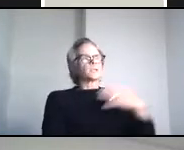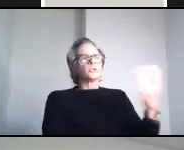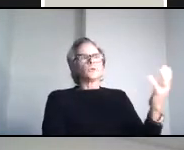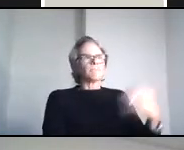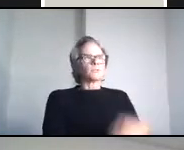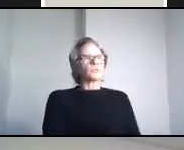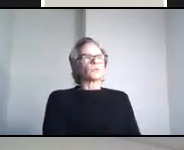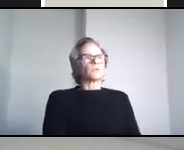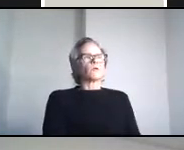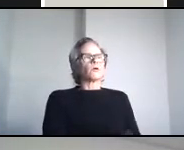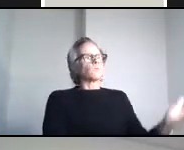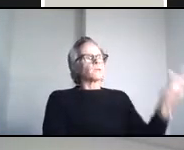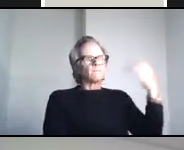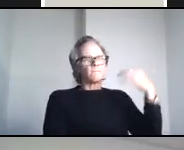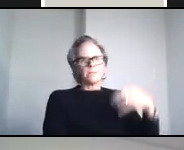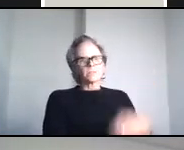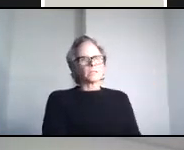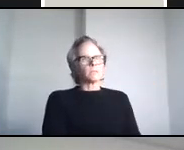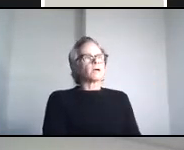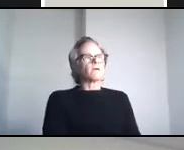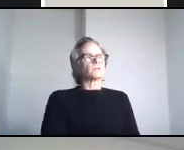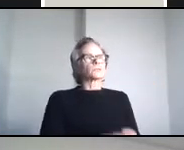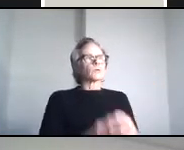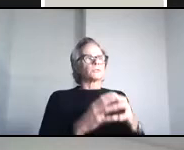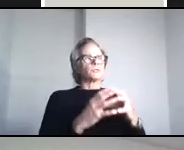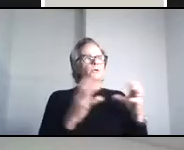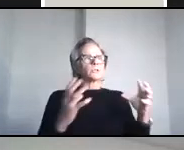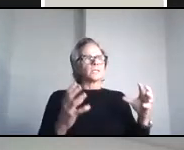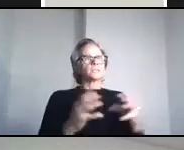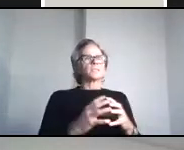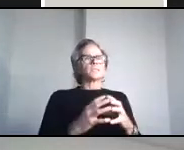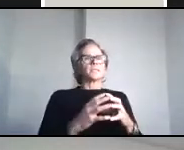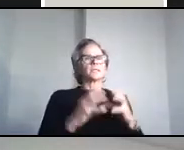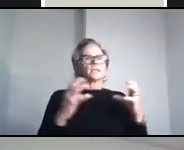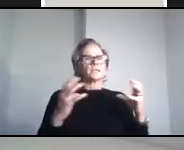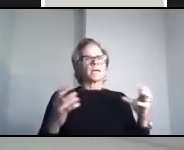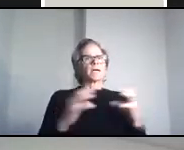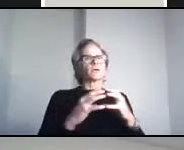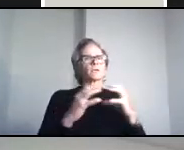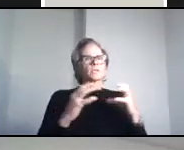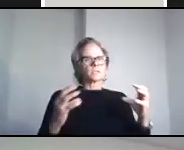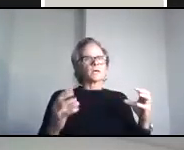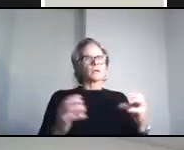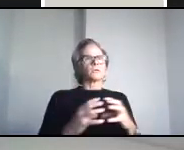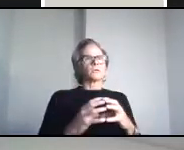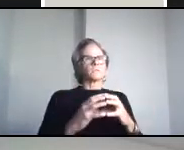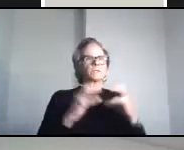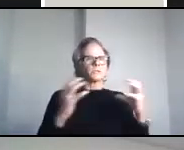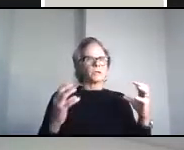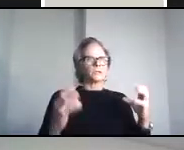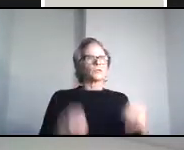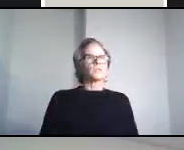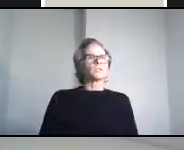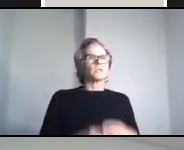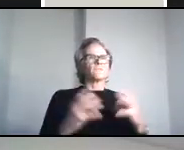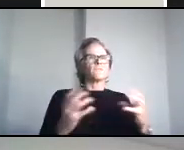is actually a new Apple store in Rome where they've basically recovered a store, but you notice that ceiling, again, it's pattern, it's color, it's built